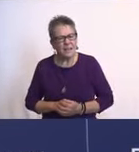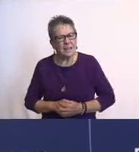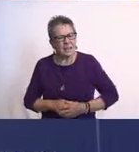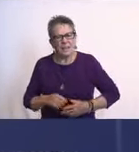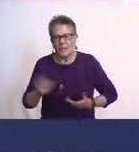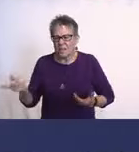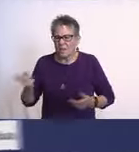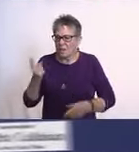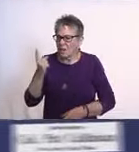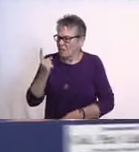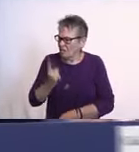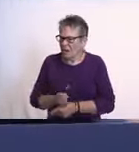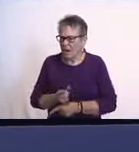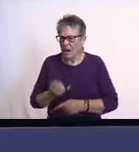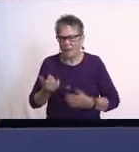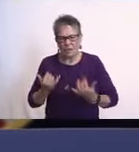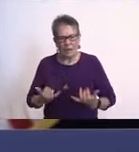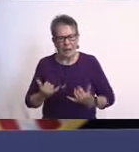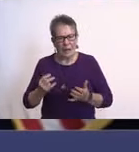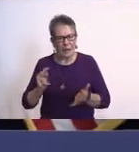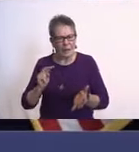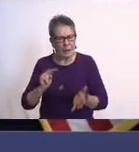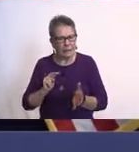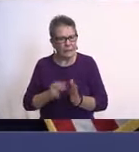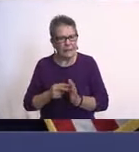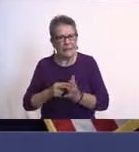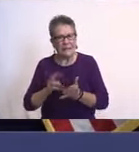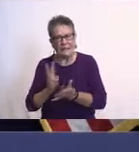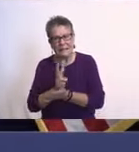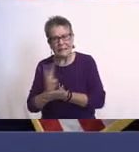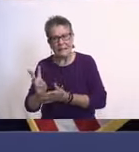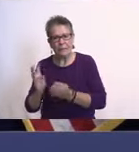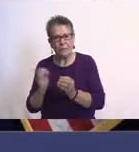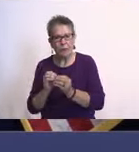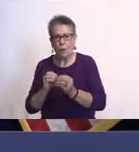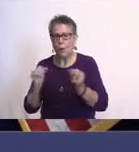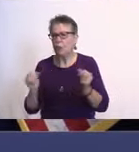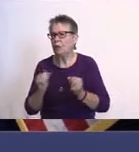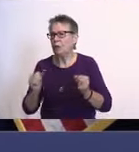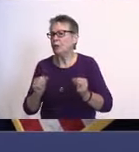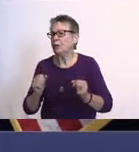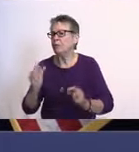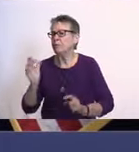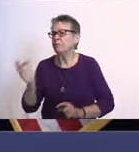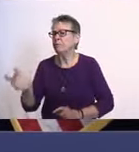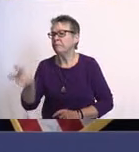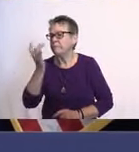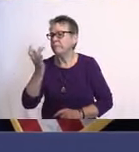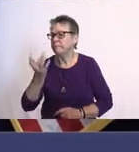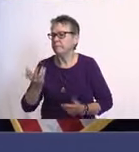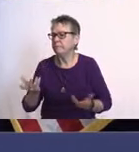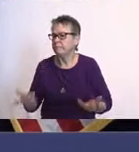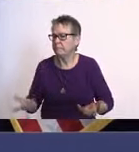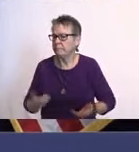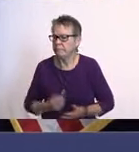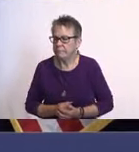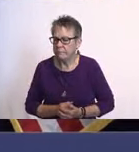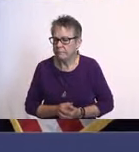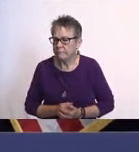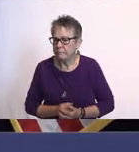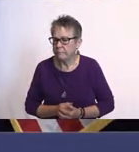Governor. Thank you. Hey, the thing that the 3 of us were speaking about earlier today, I don't want folks to think